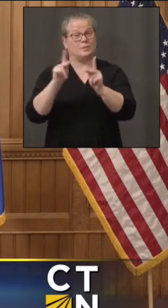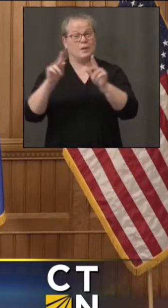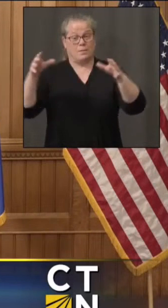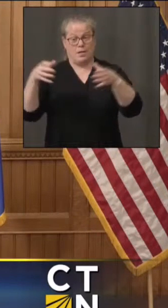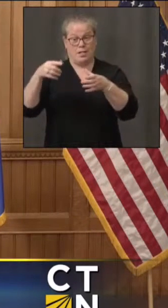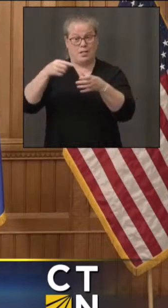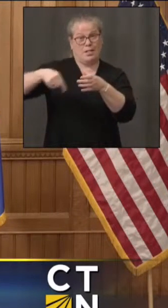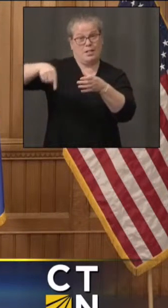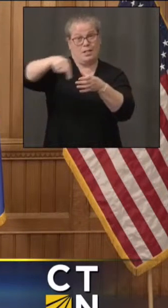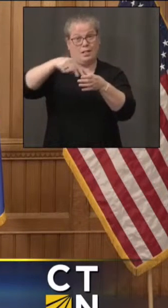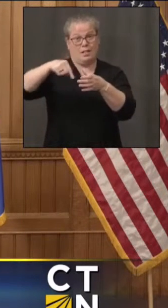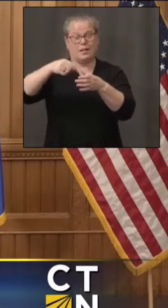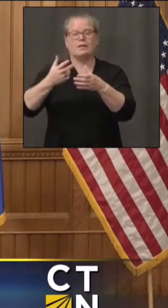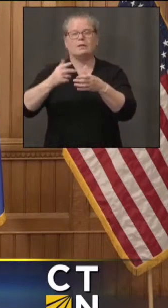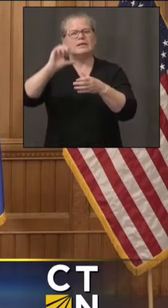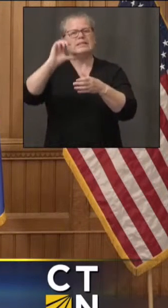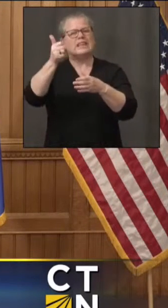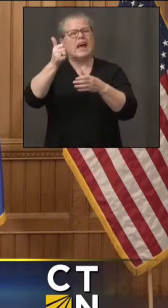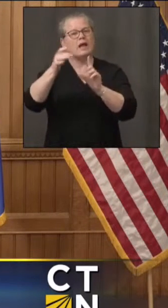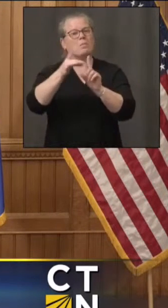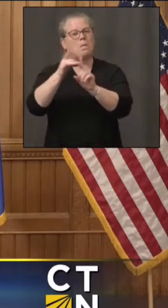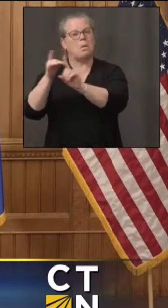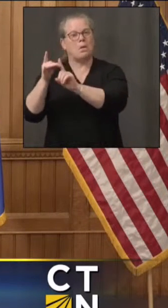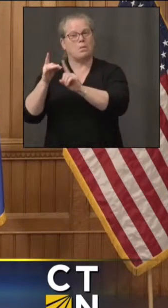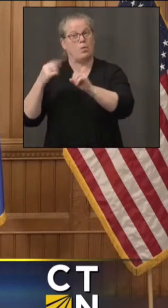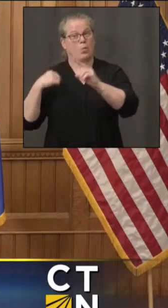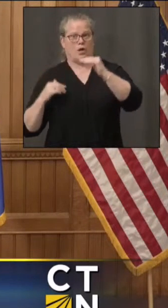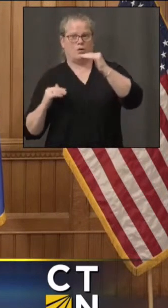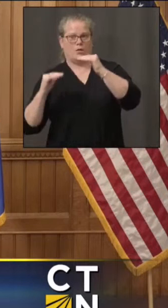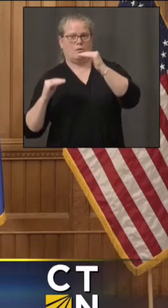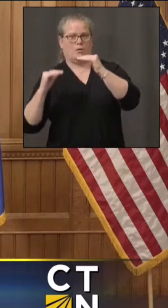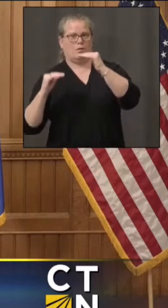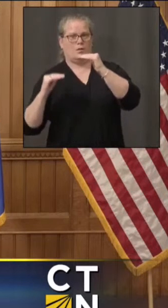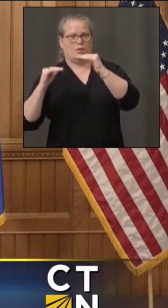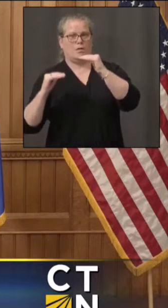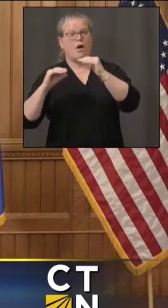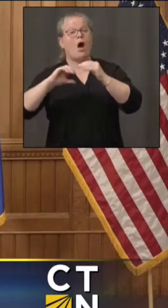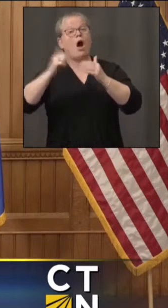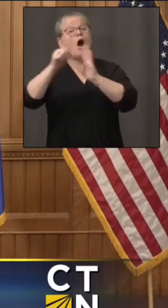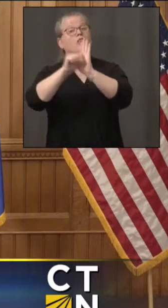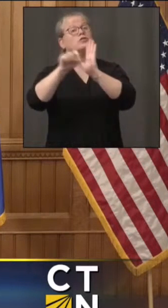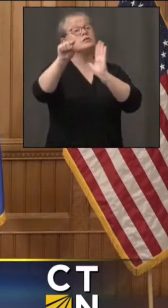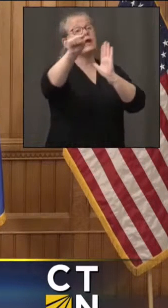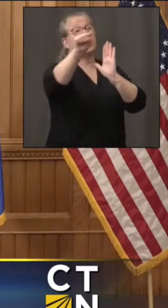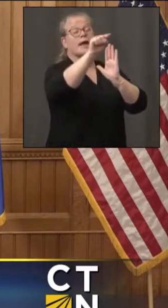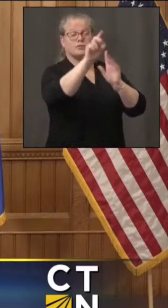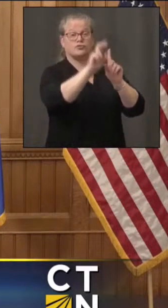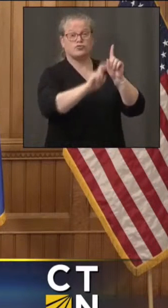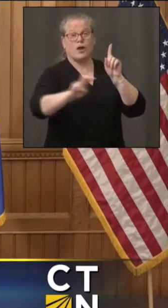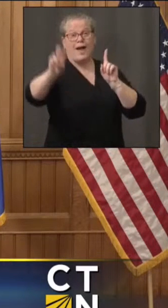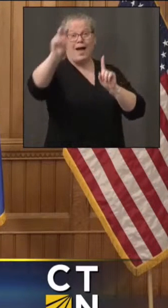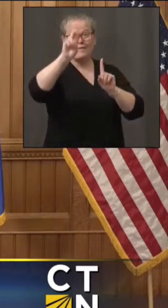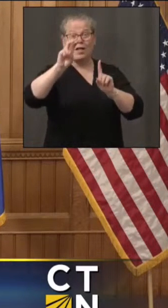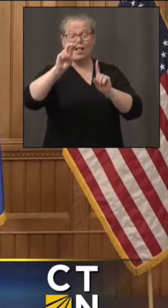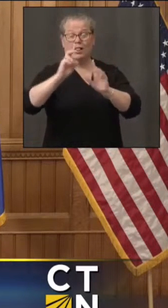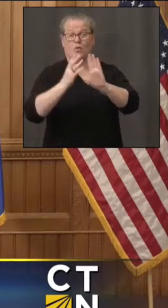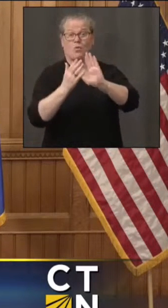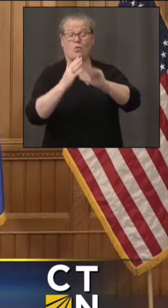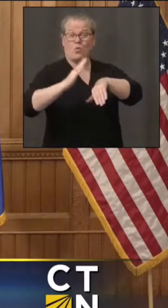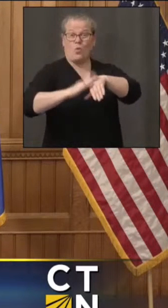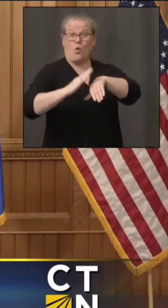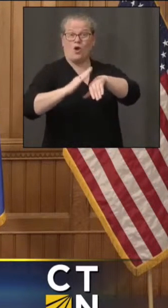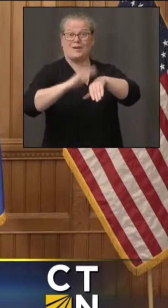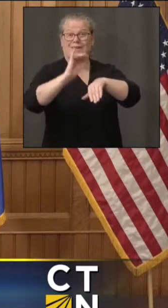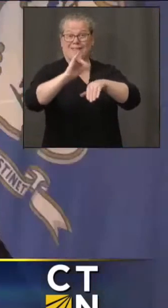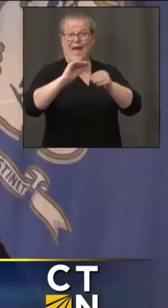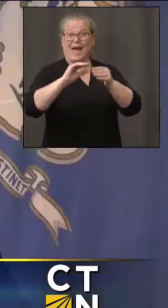travel advisory. So I'm wondering what would happen if we hit the criteria for our own travel advisory. I was